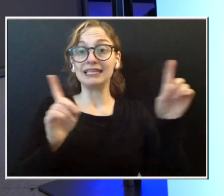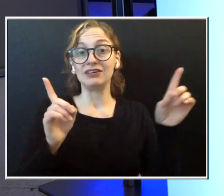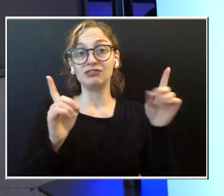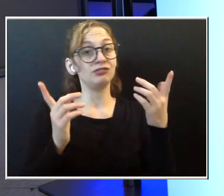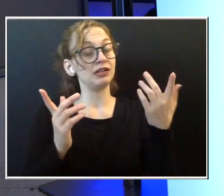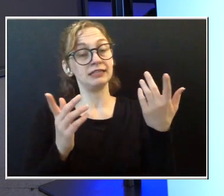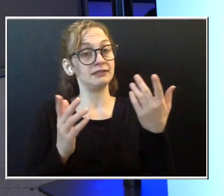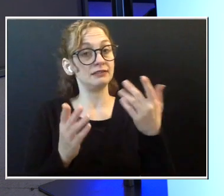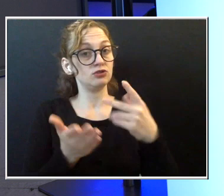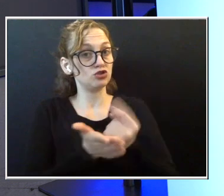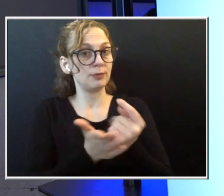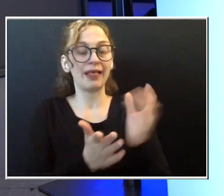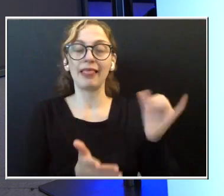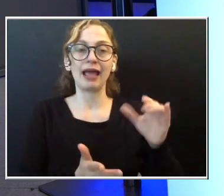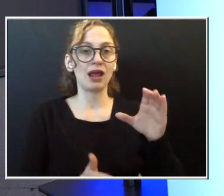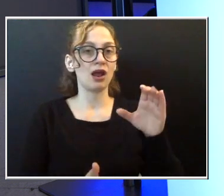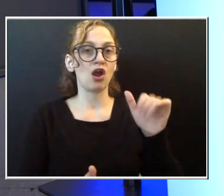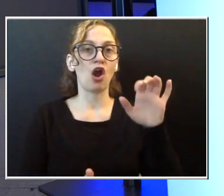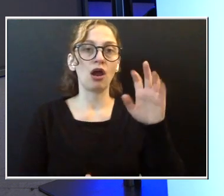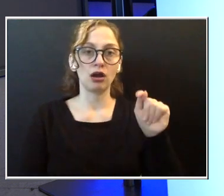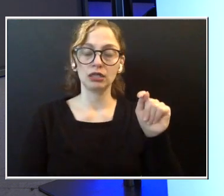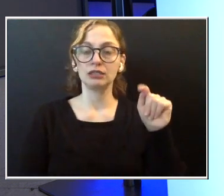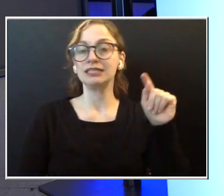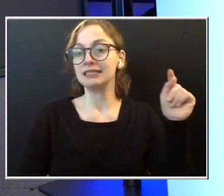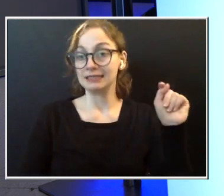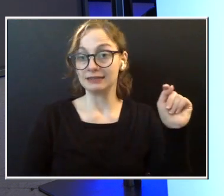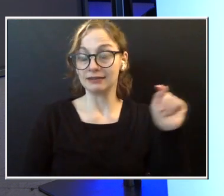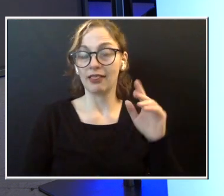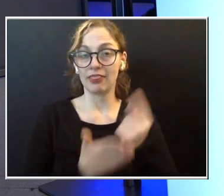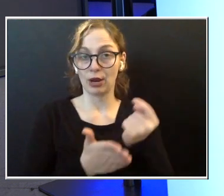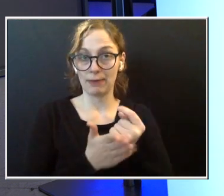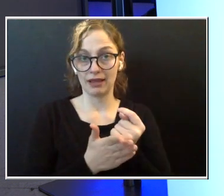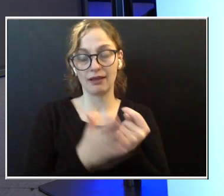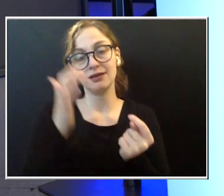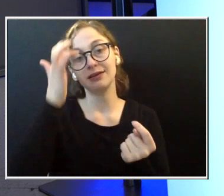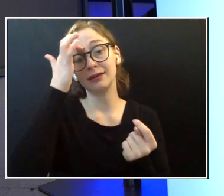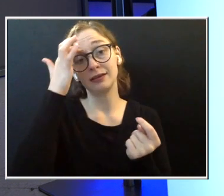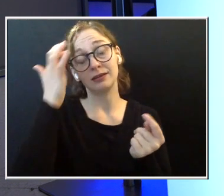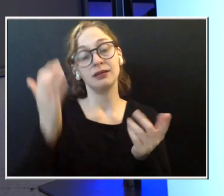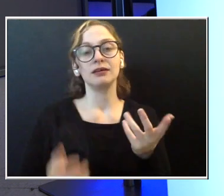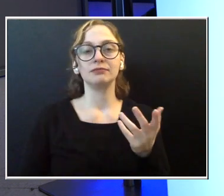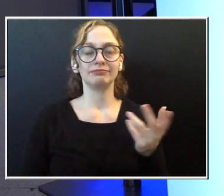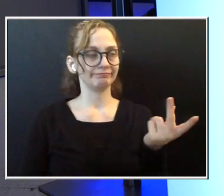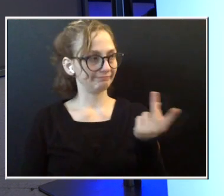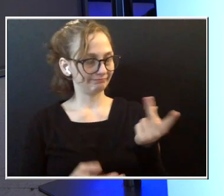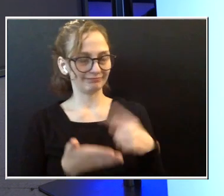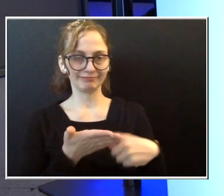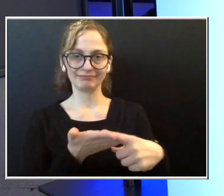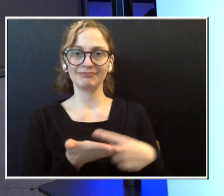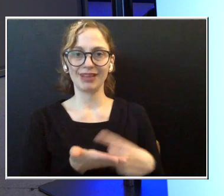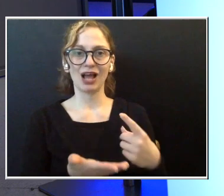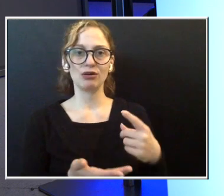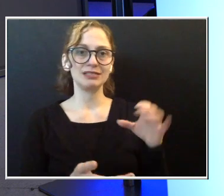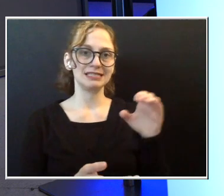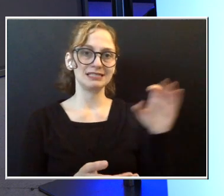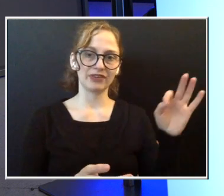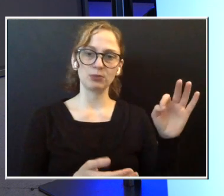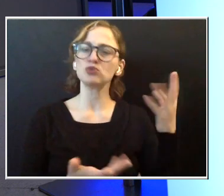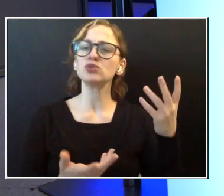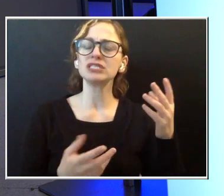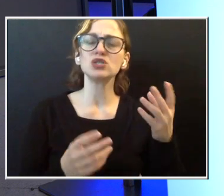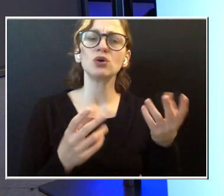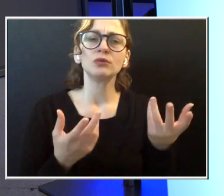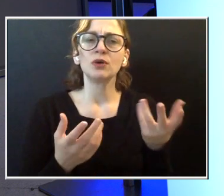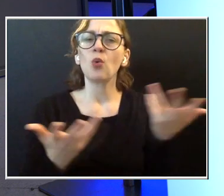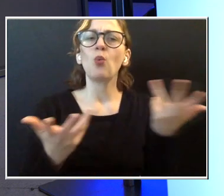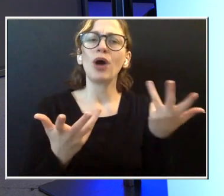tailored for a specific patient and their specific cancer. You and I talked about cystic fibrosis. Talk about the potential for this precision medicine now in treating other diseases.